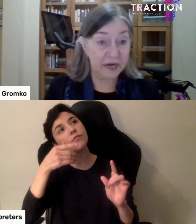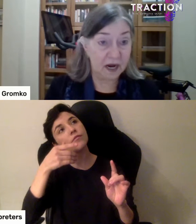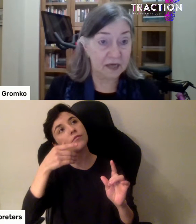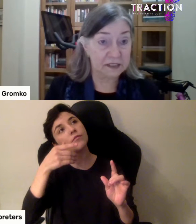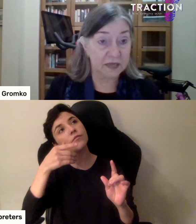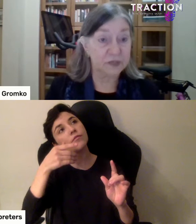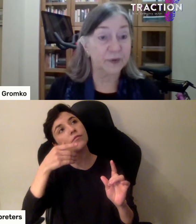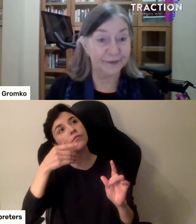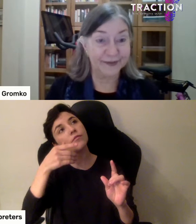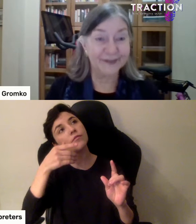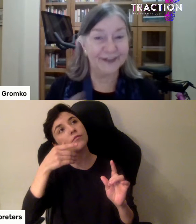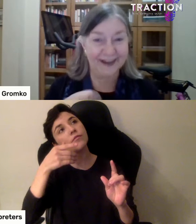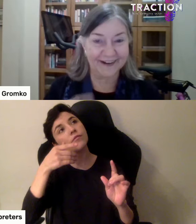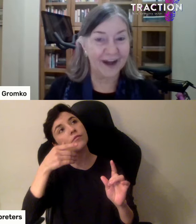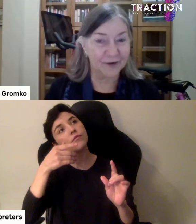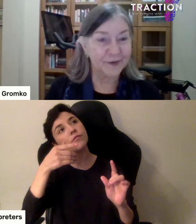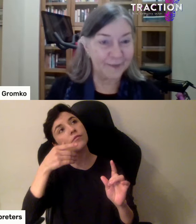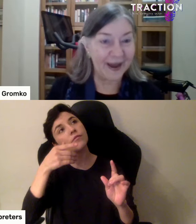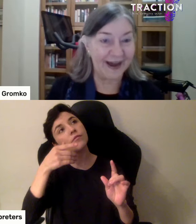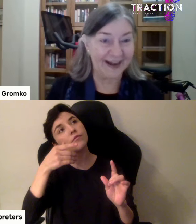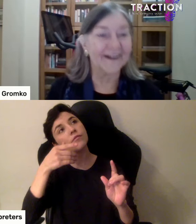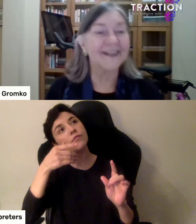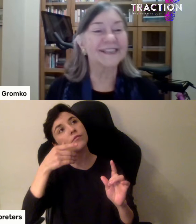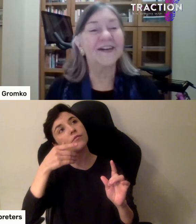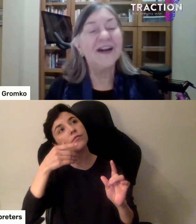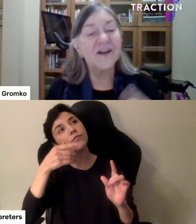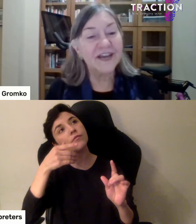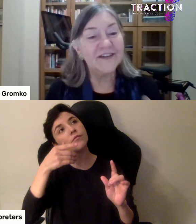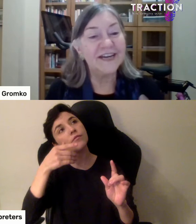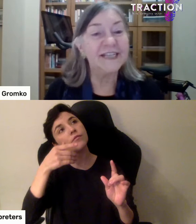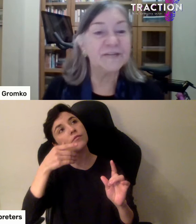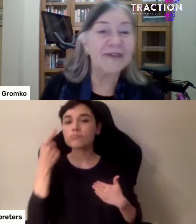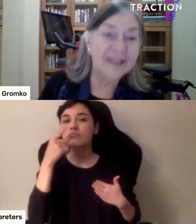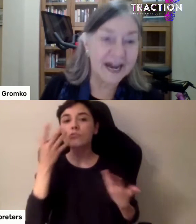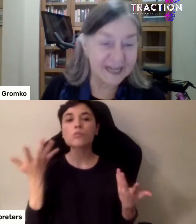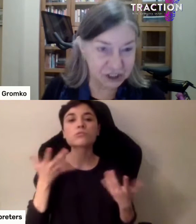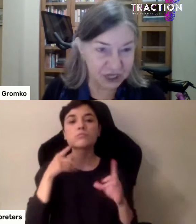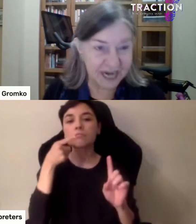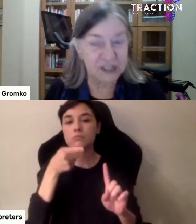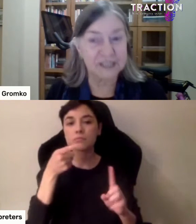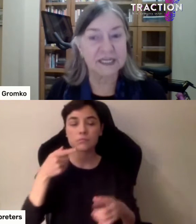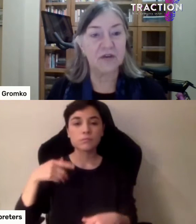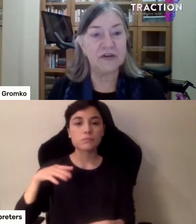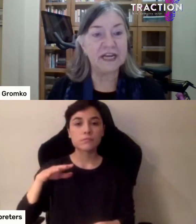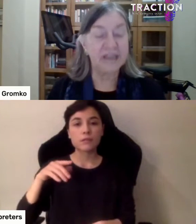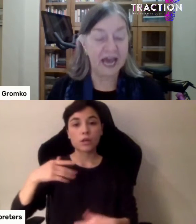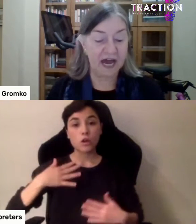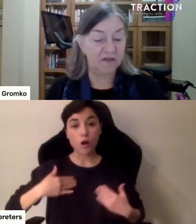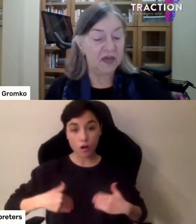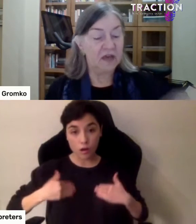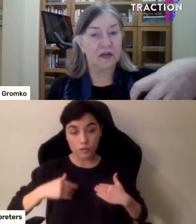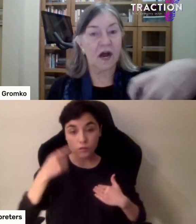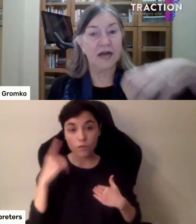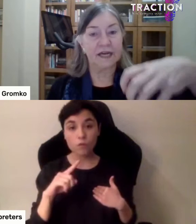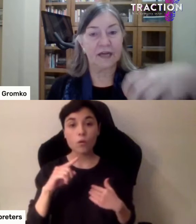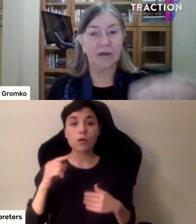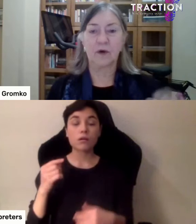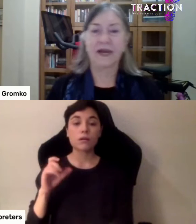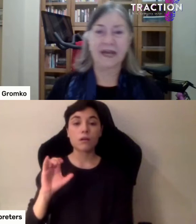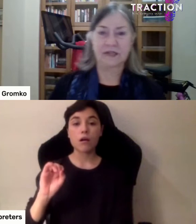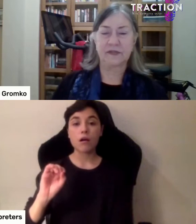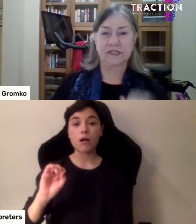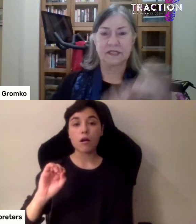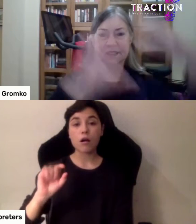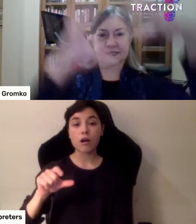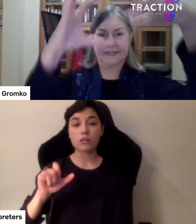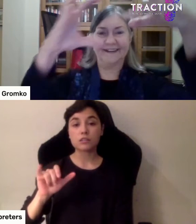and carbon dioxide. So in with the good air and out with the bad air. And so what you need to make that exchange is that you need to have the contact.